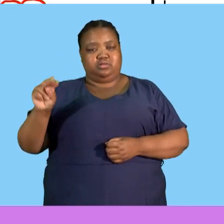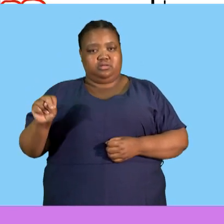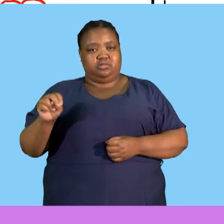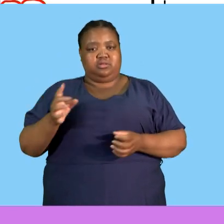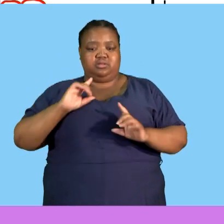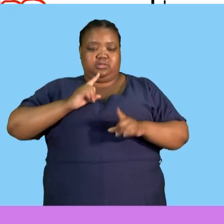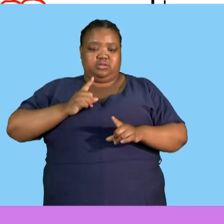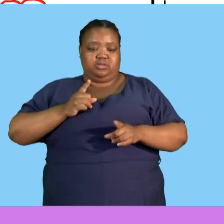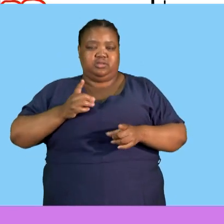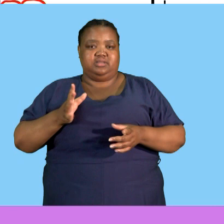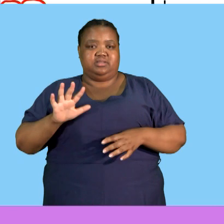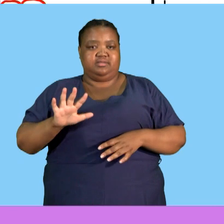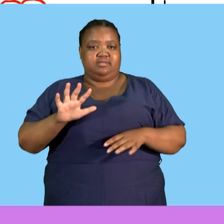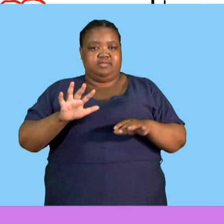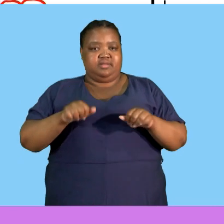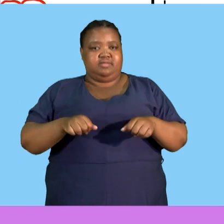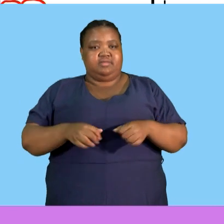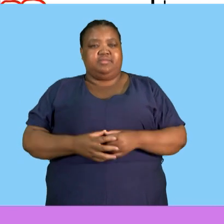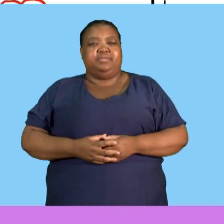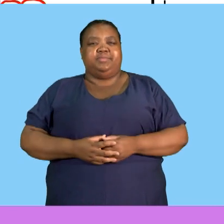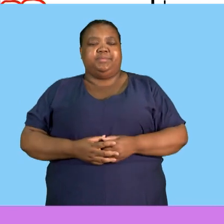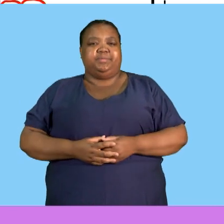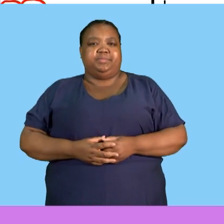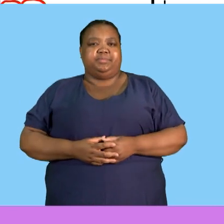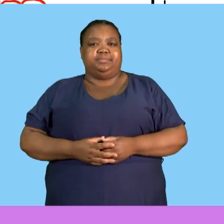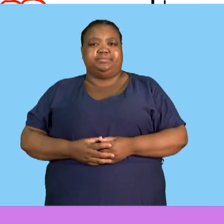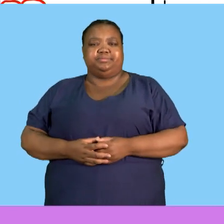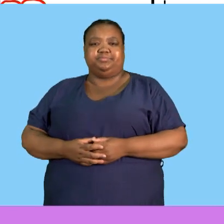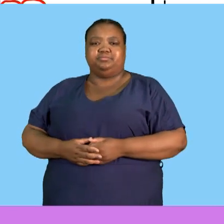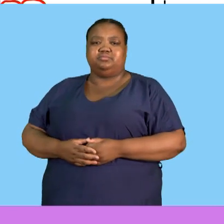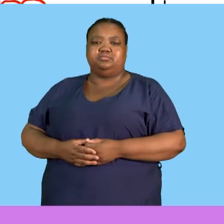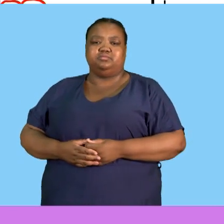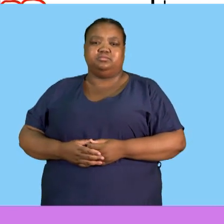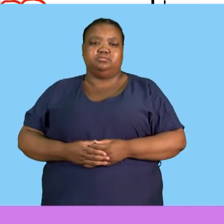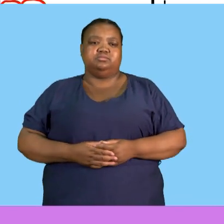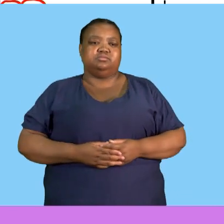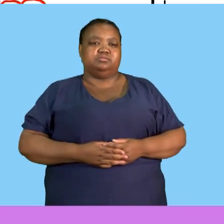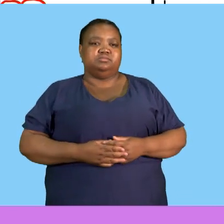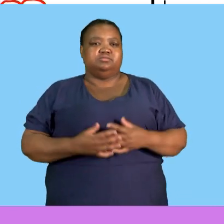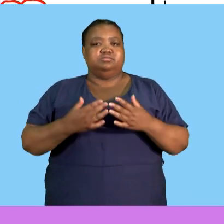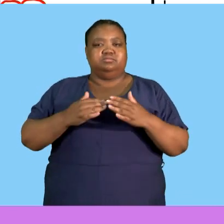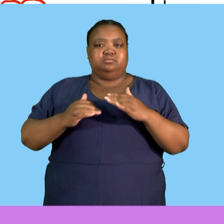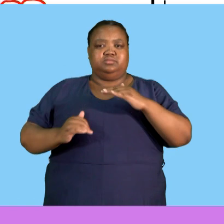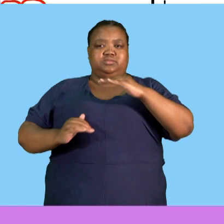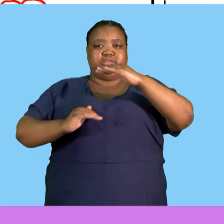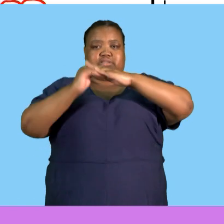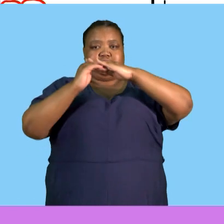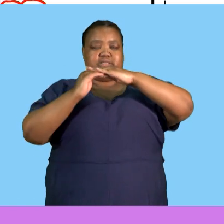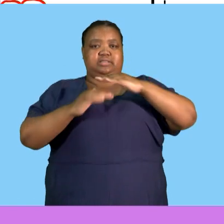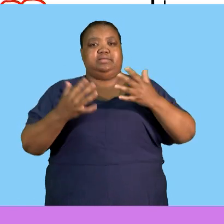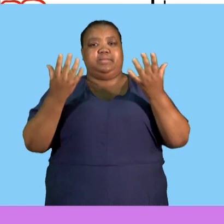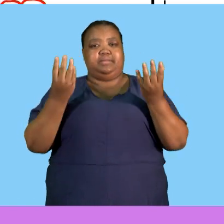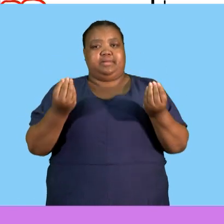give me 5. Guys, are we clear? Okay. So in the end, now I will say then, therefore, to determine